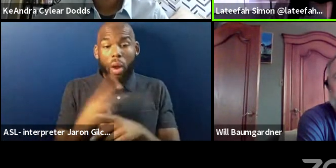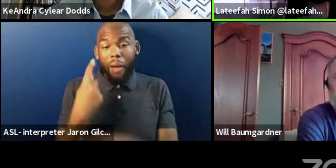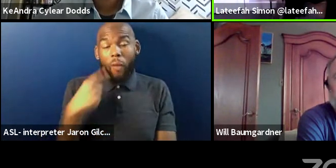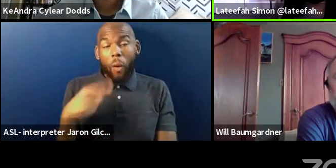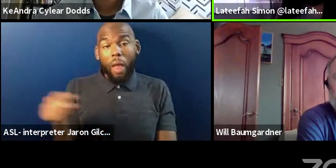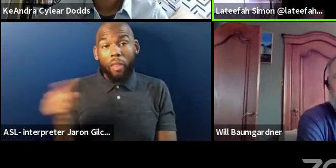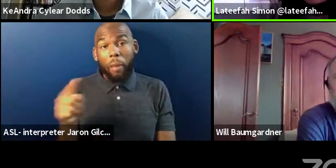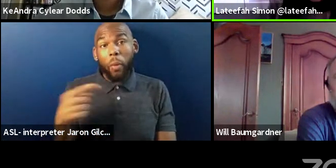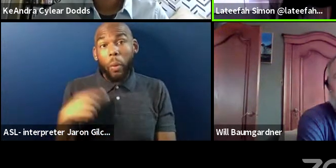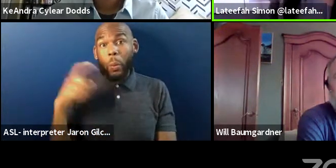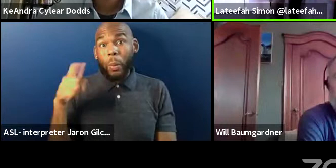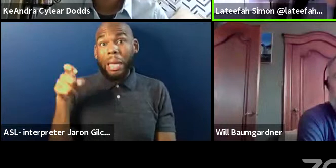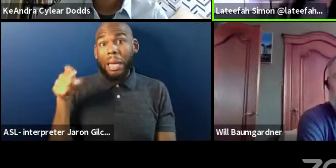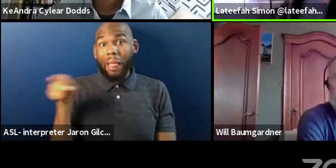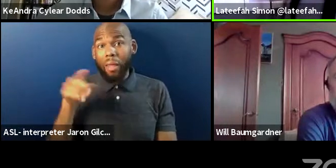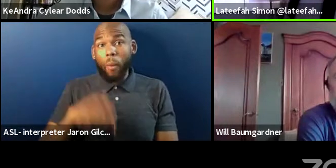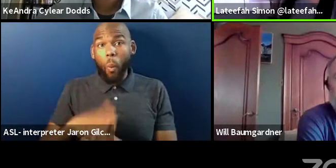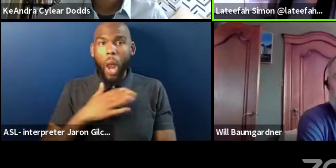on our systems to survive.